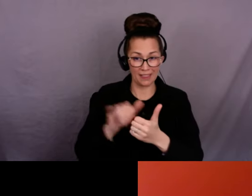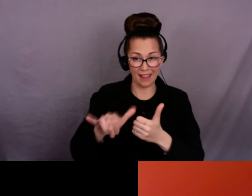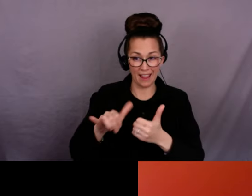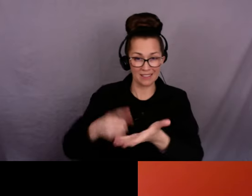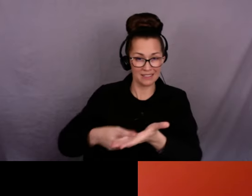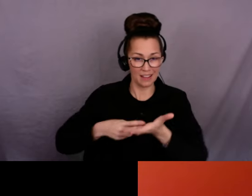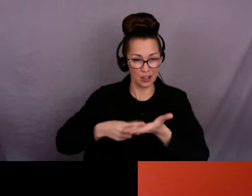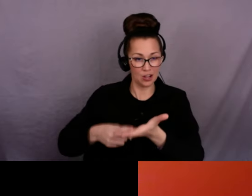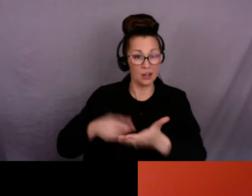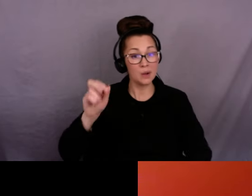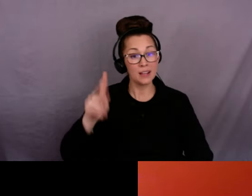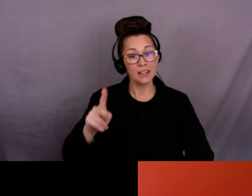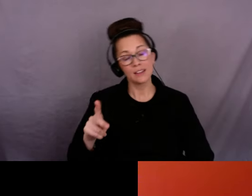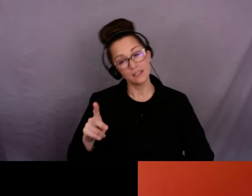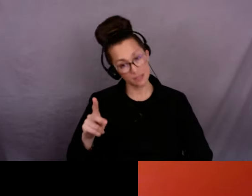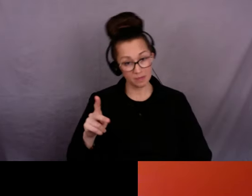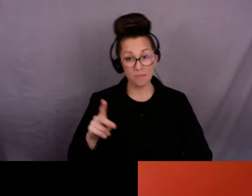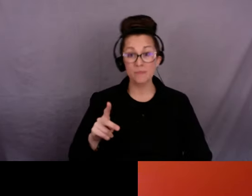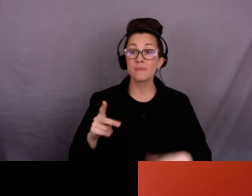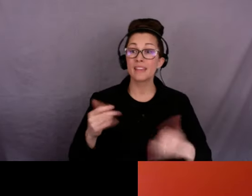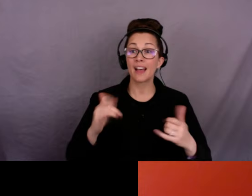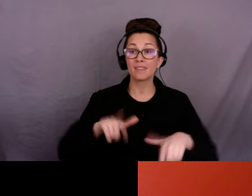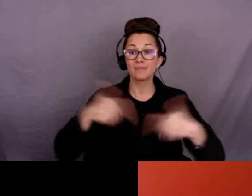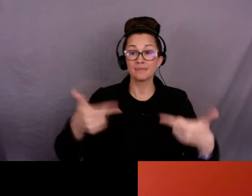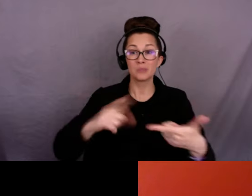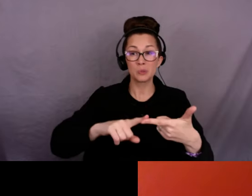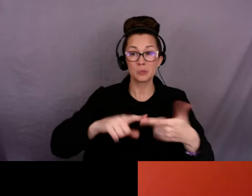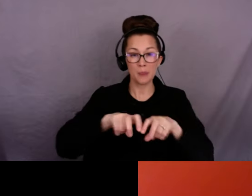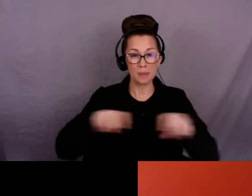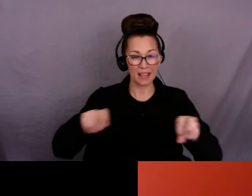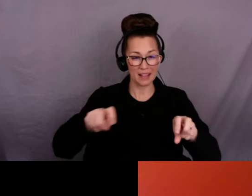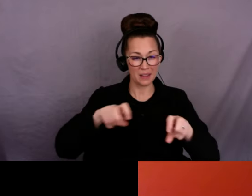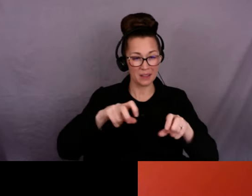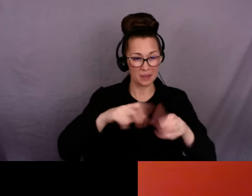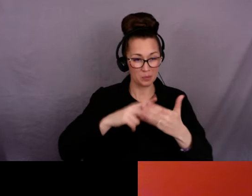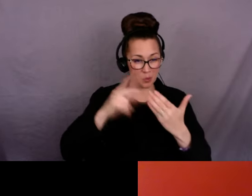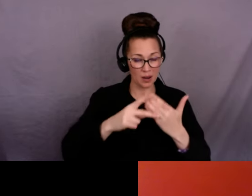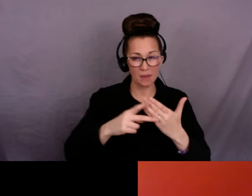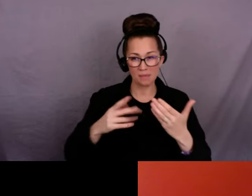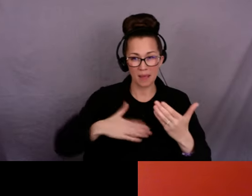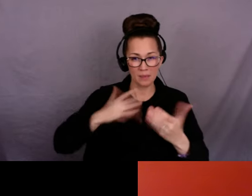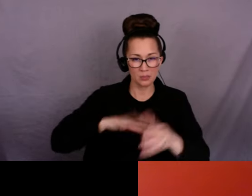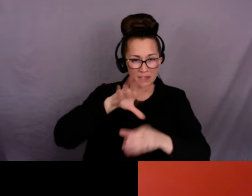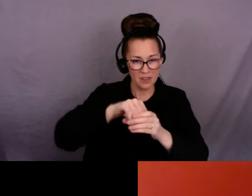I will, you know, give way to the program and happy to share in question and answer at the end.